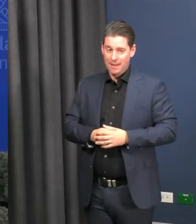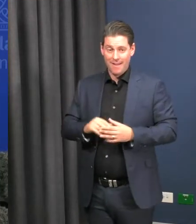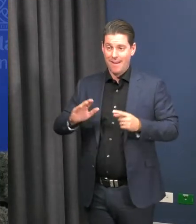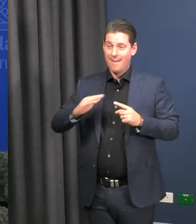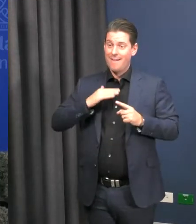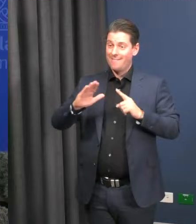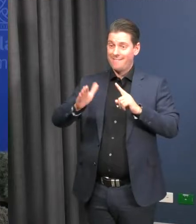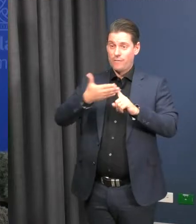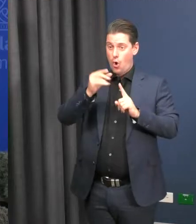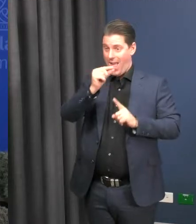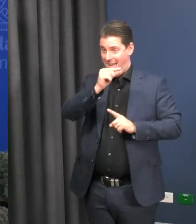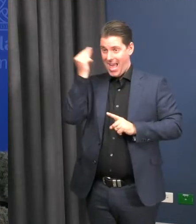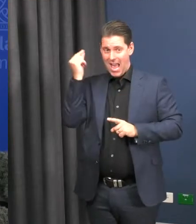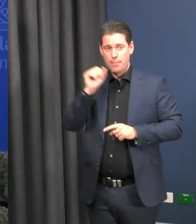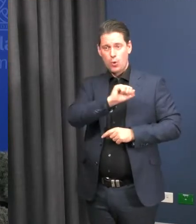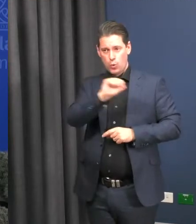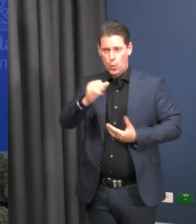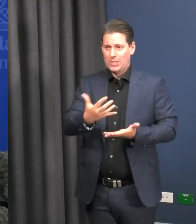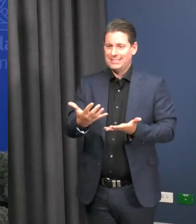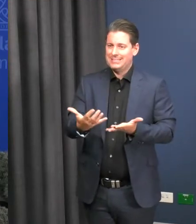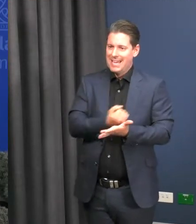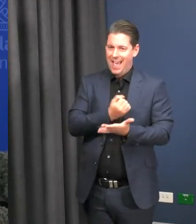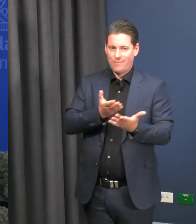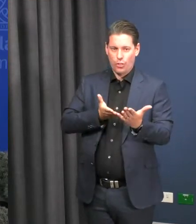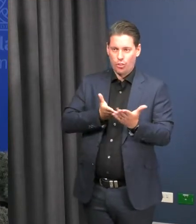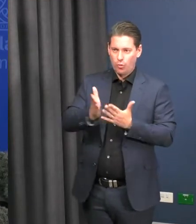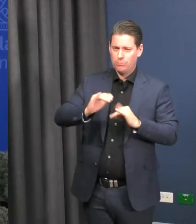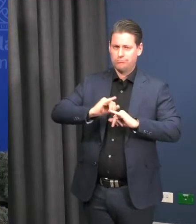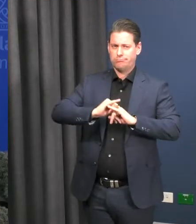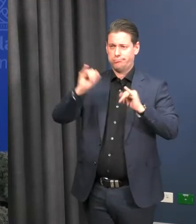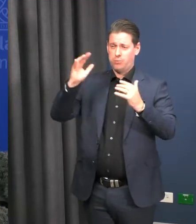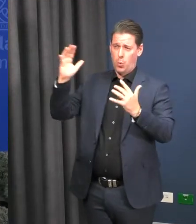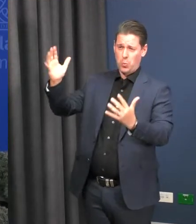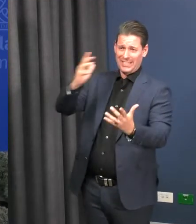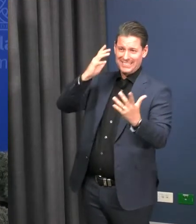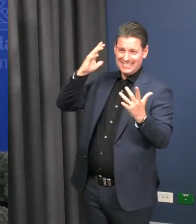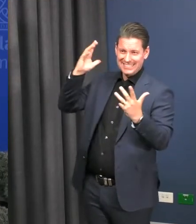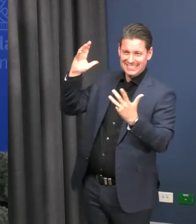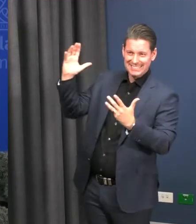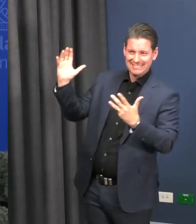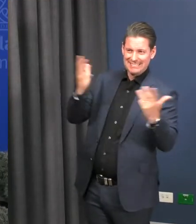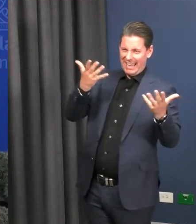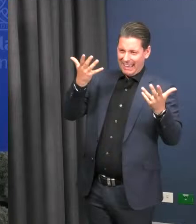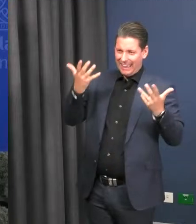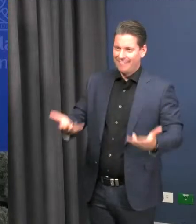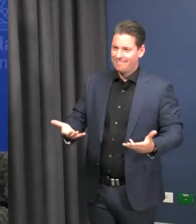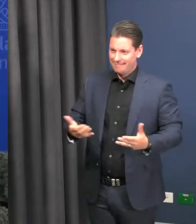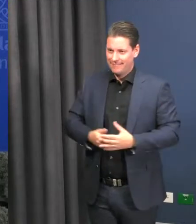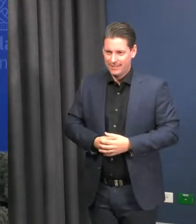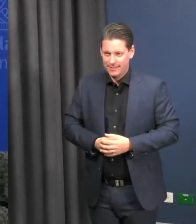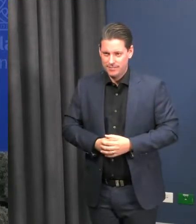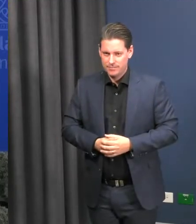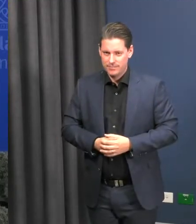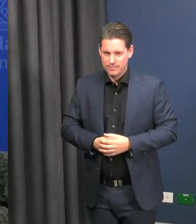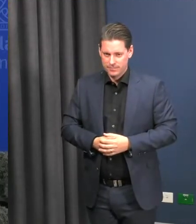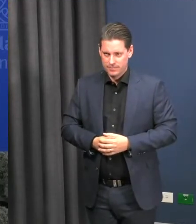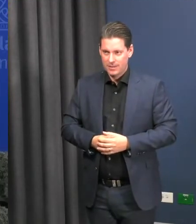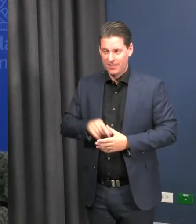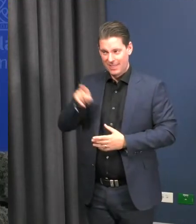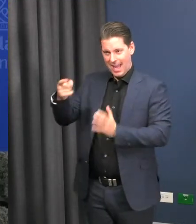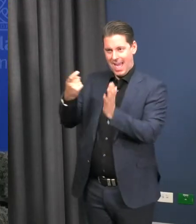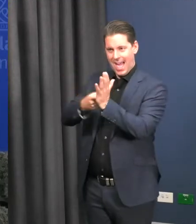safety during the high gale force winds of the cyclone. That's the cyclone refuge. Then we will move